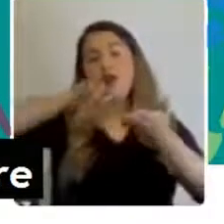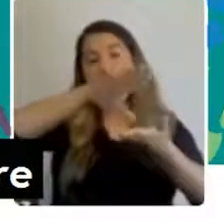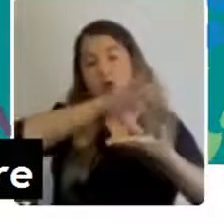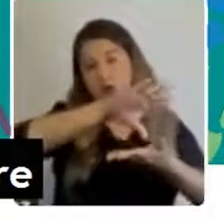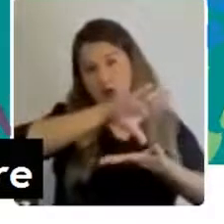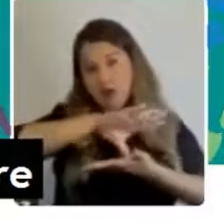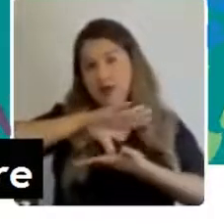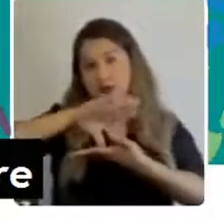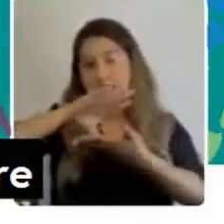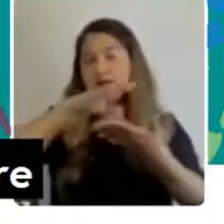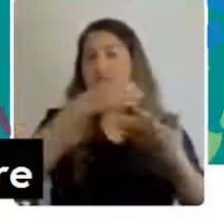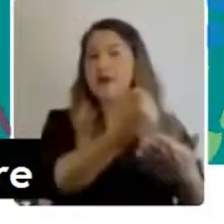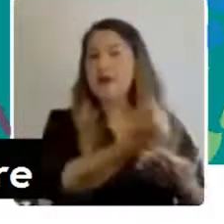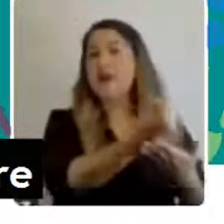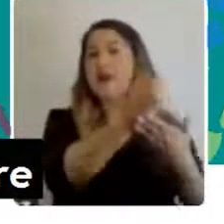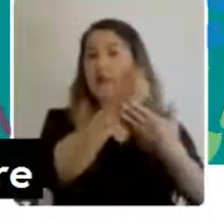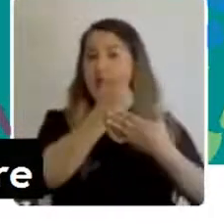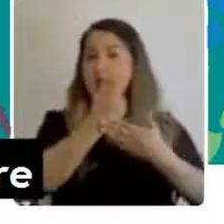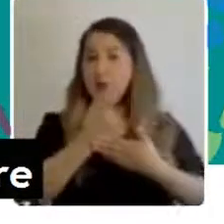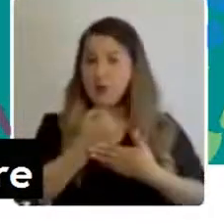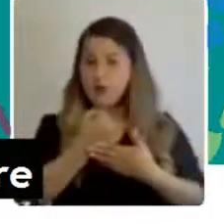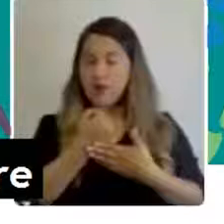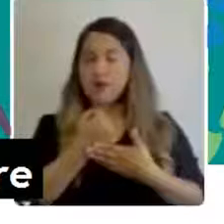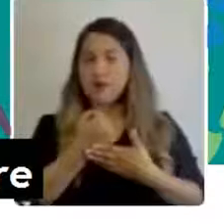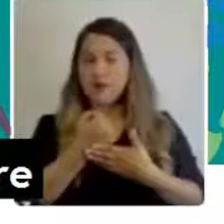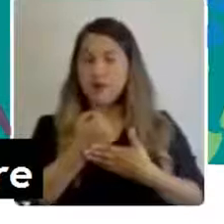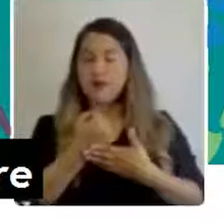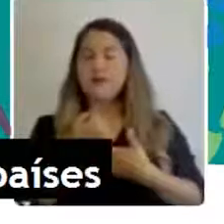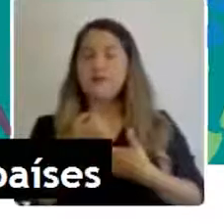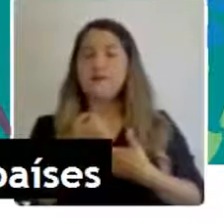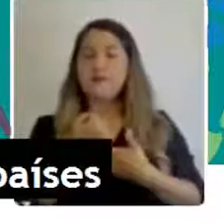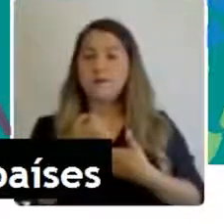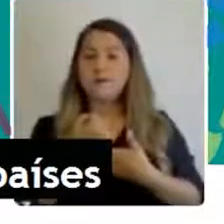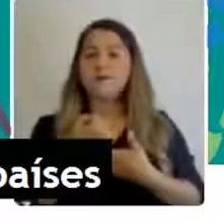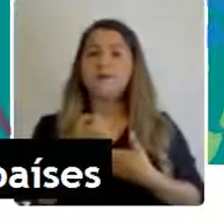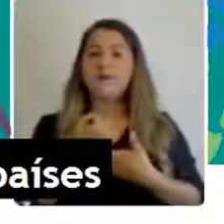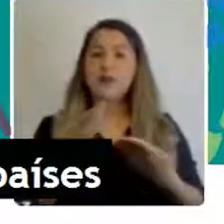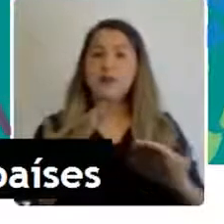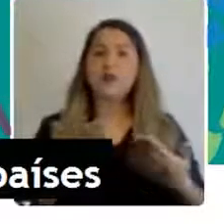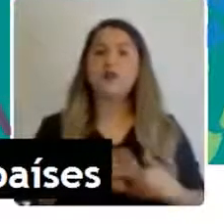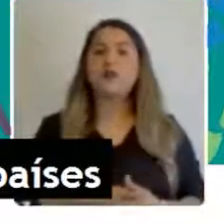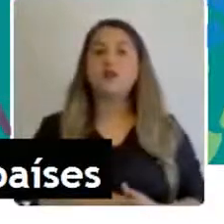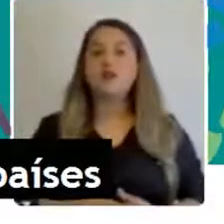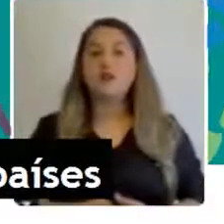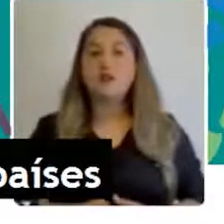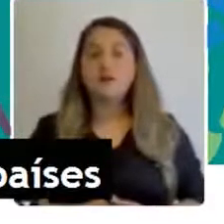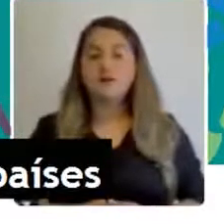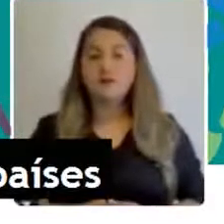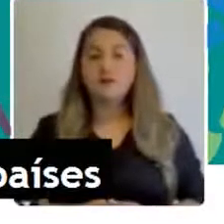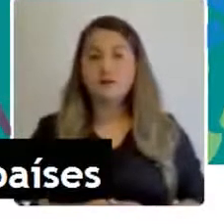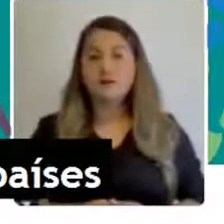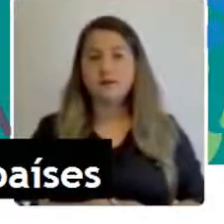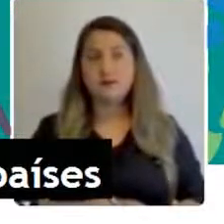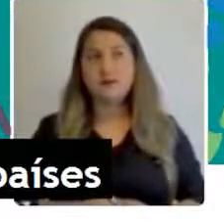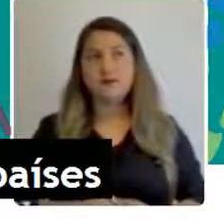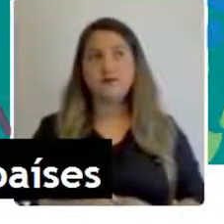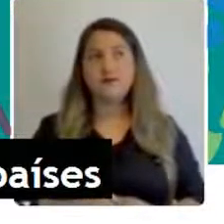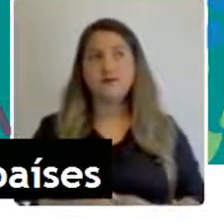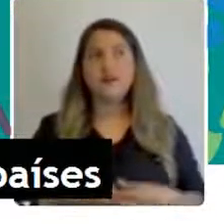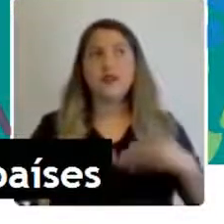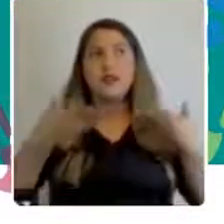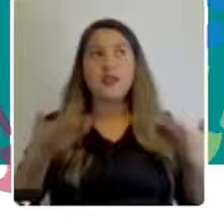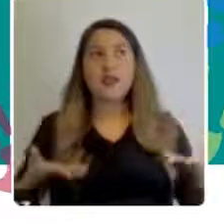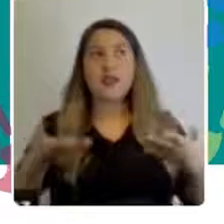at times it feels like we truly are in a free fall, but we are joining together. We're coming together. We have several